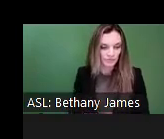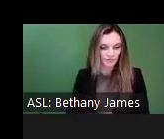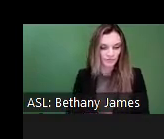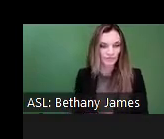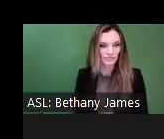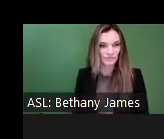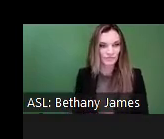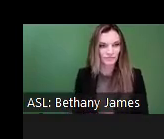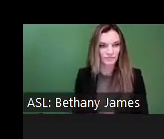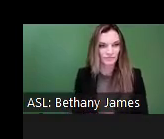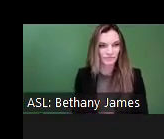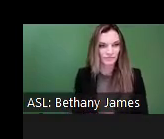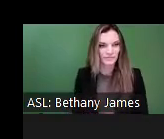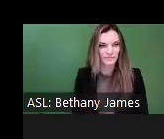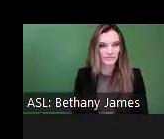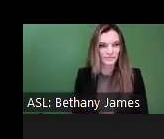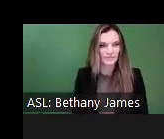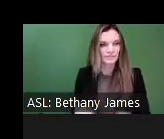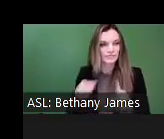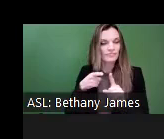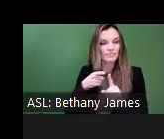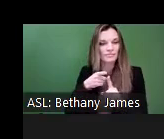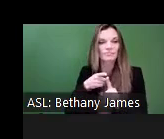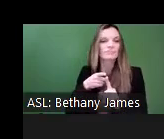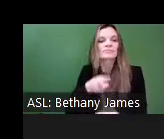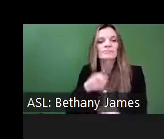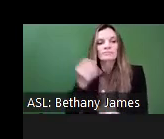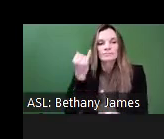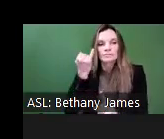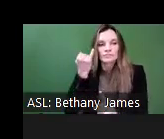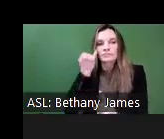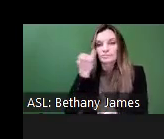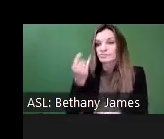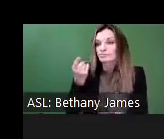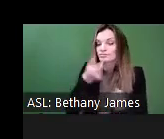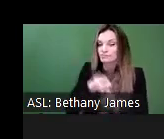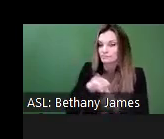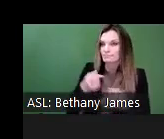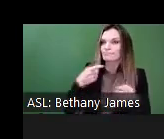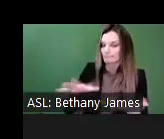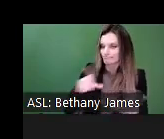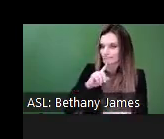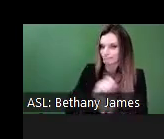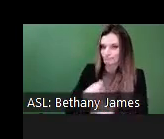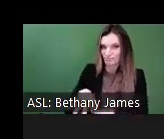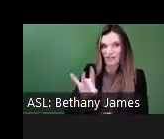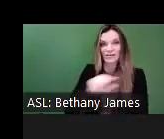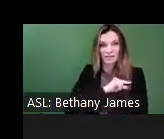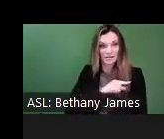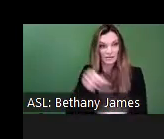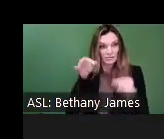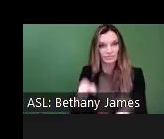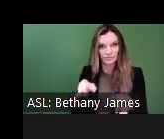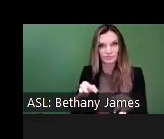certain guidelines and was eligible to have that conviction deferred or dismissed. Basically,